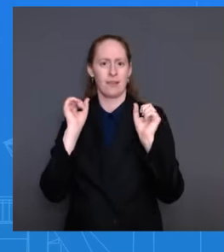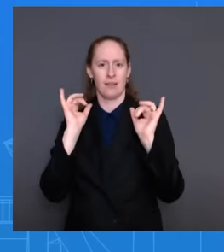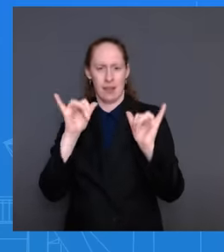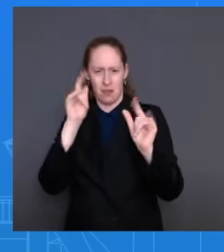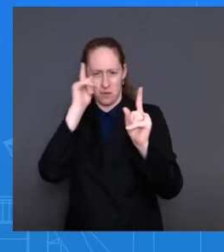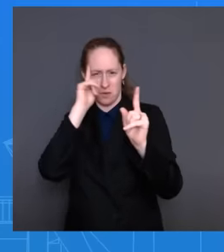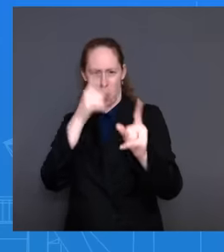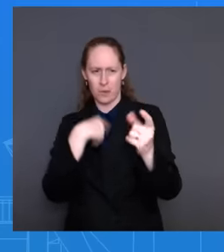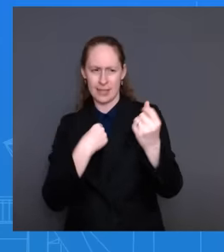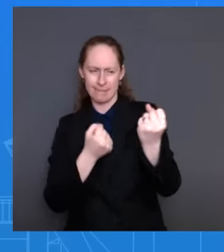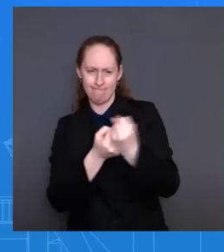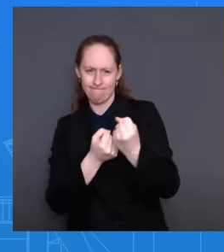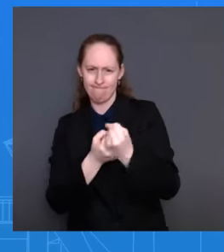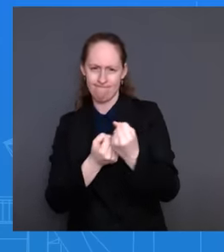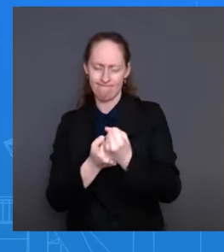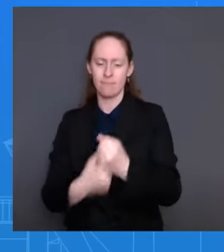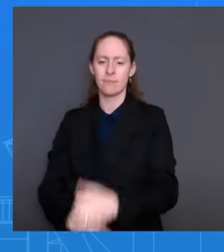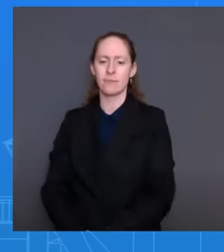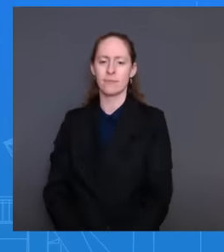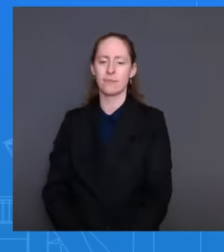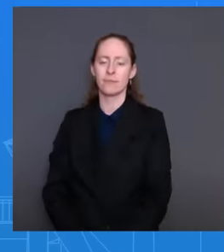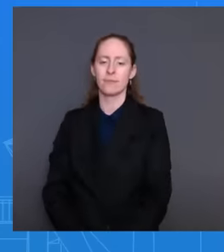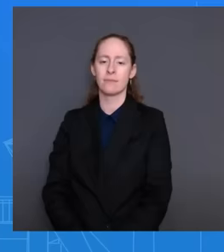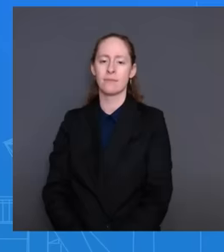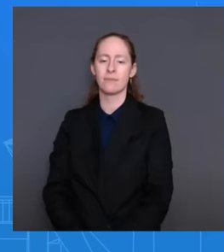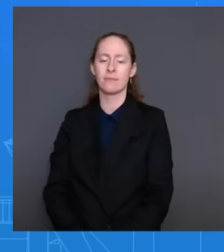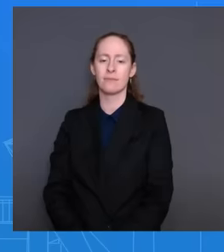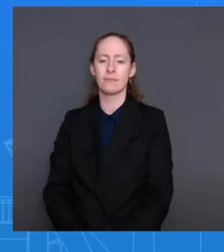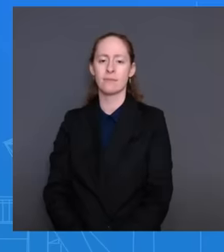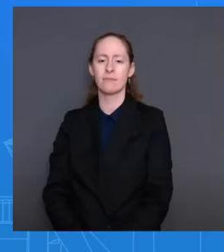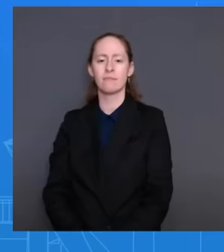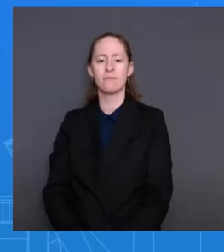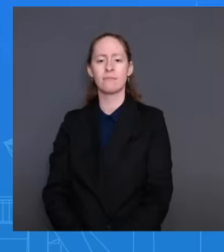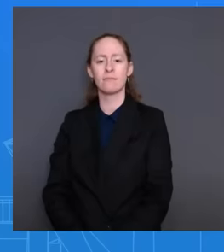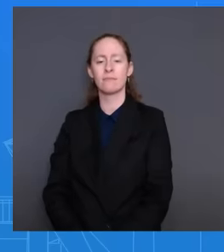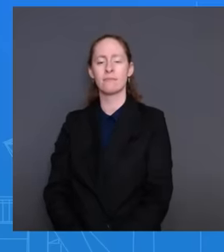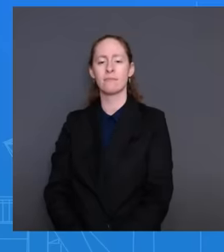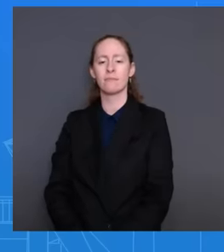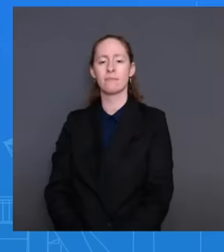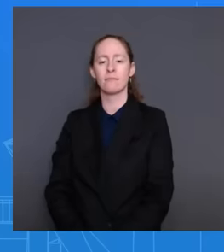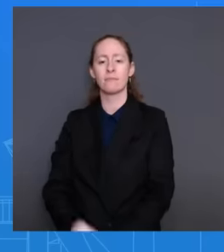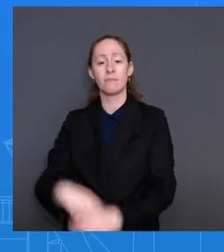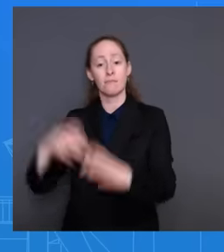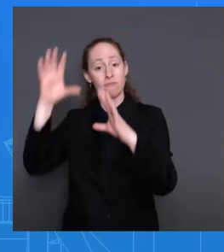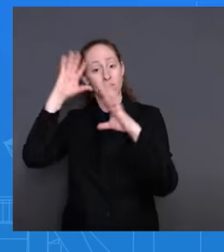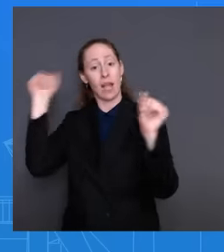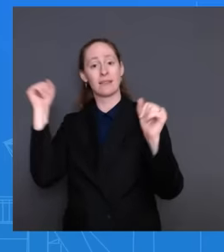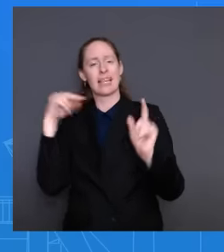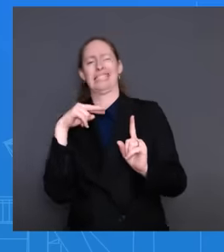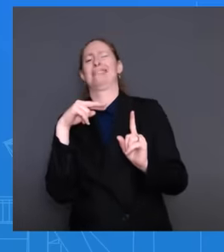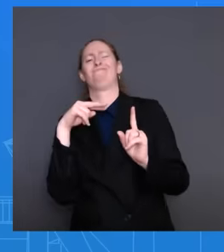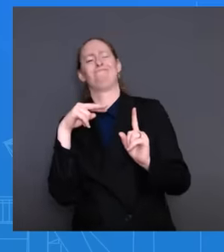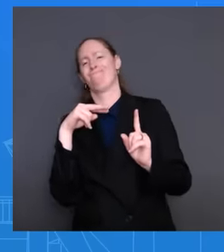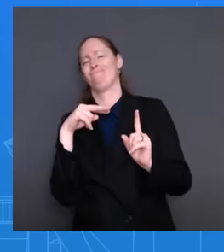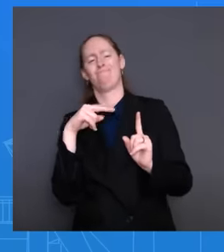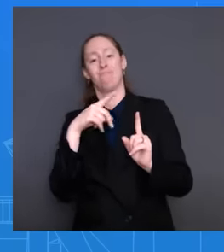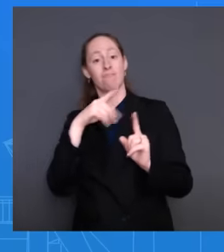are two things that he does not agree on. But look, he thinks there's a way to potentially